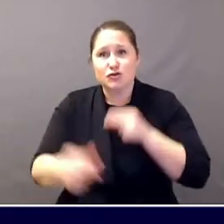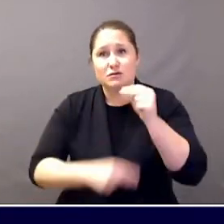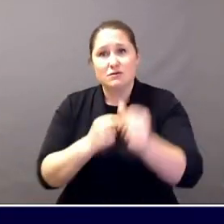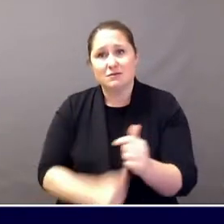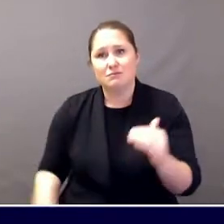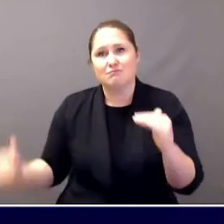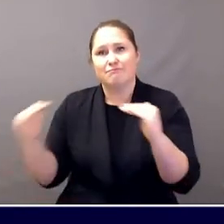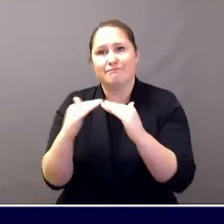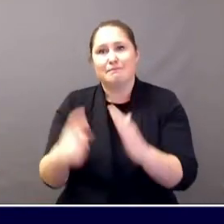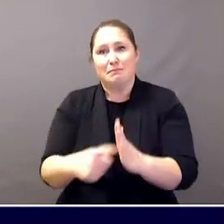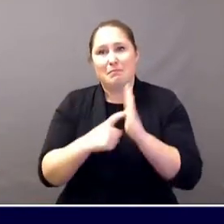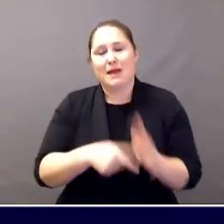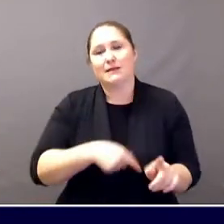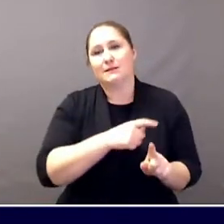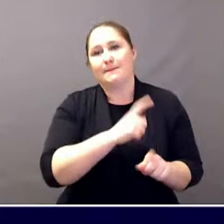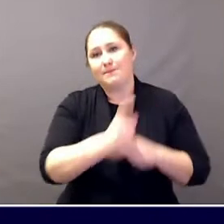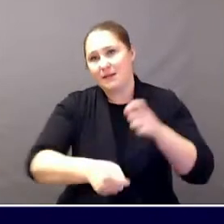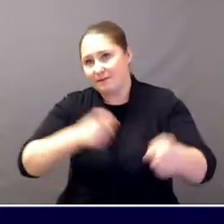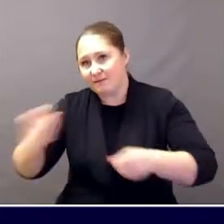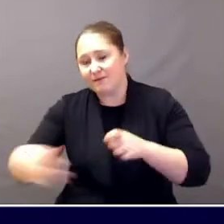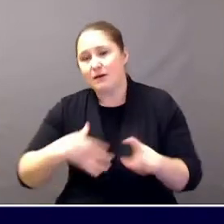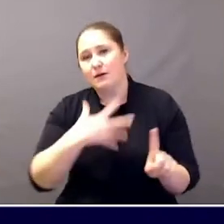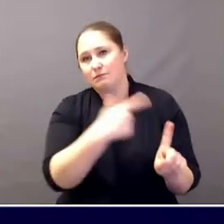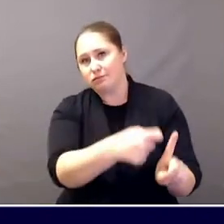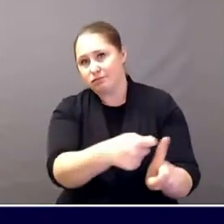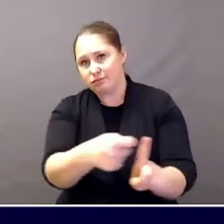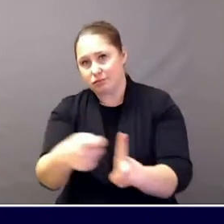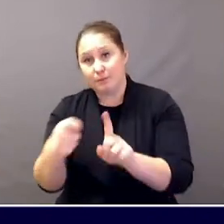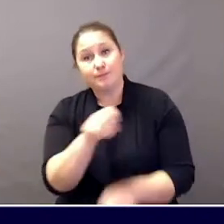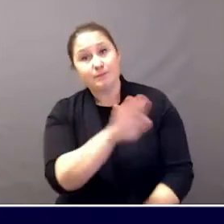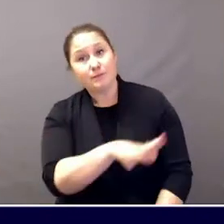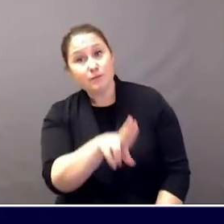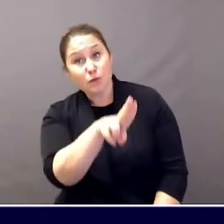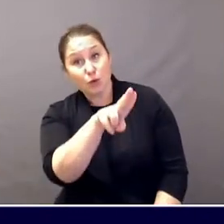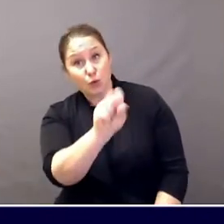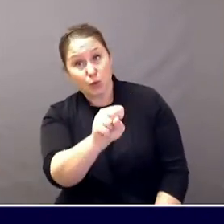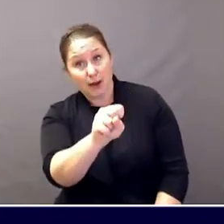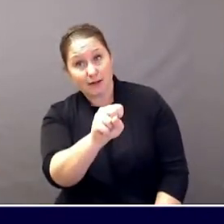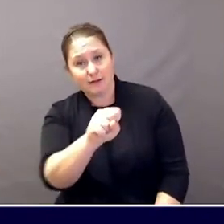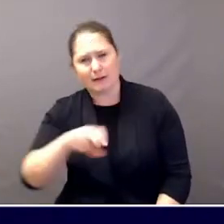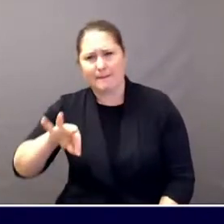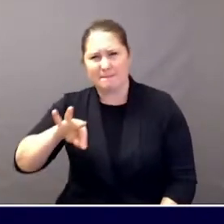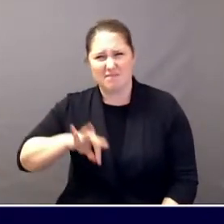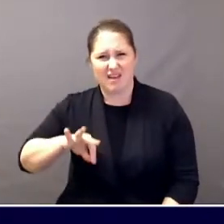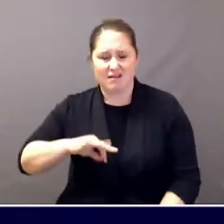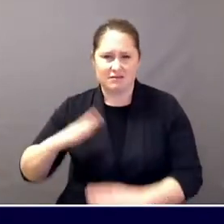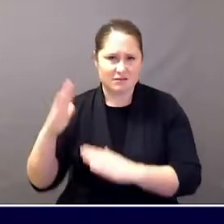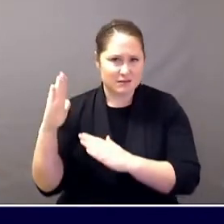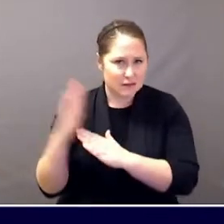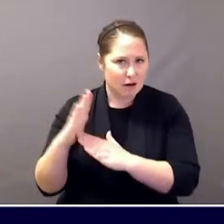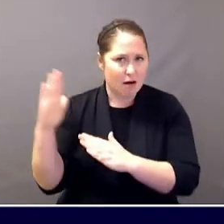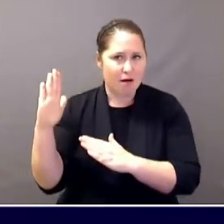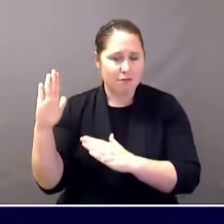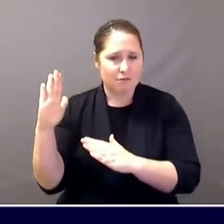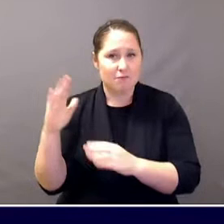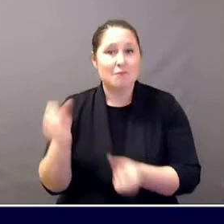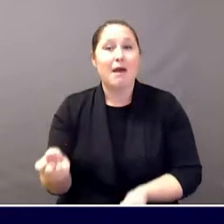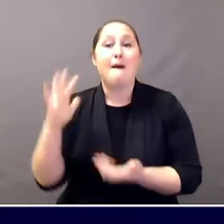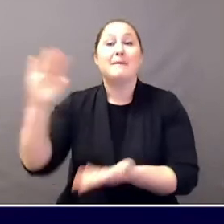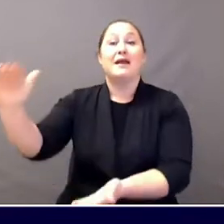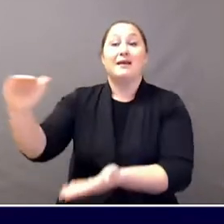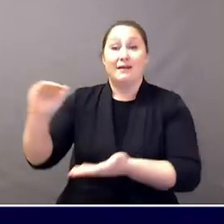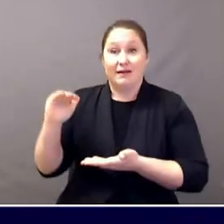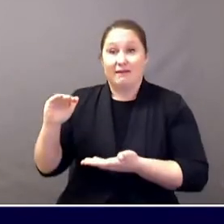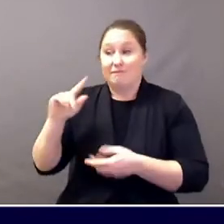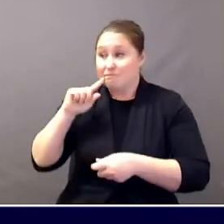shows. We've ranked very high among the states nationwide for the percentage of vaccine doses distributed. Just yesterday,